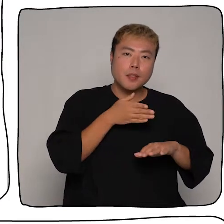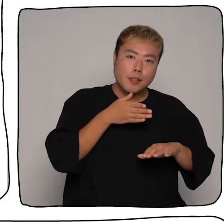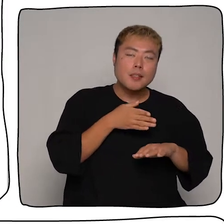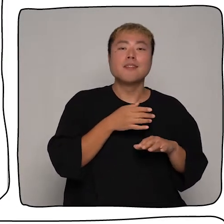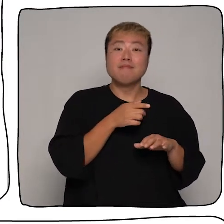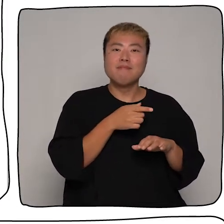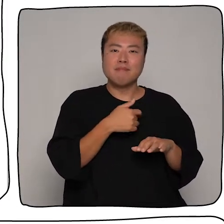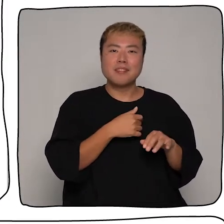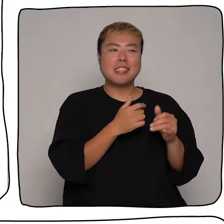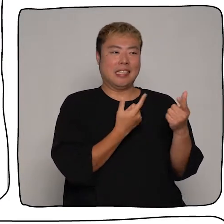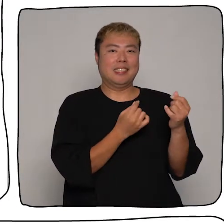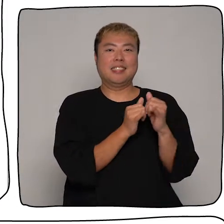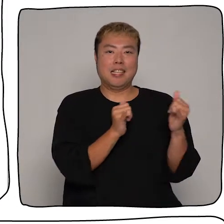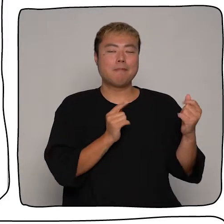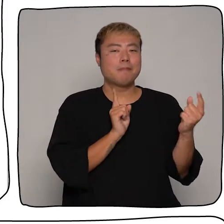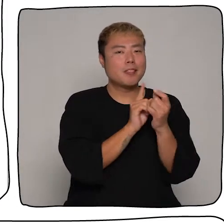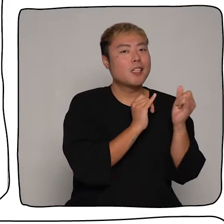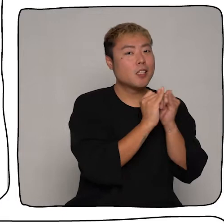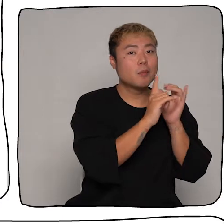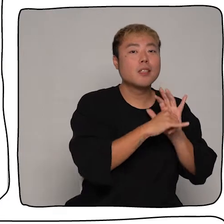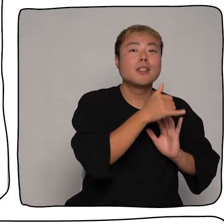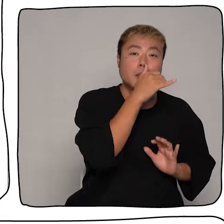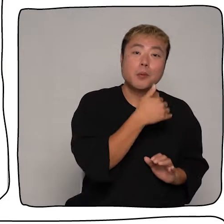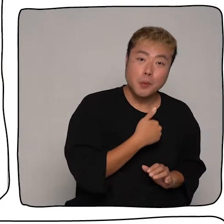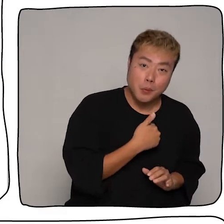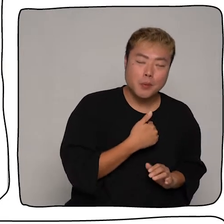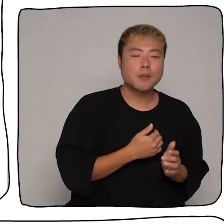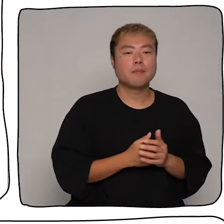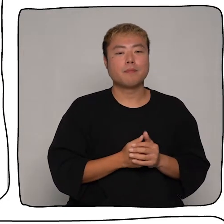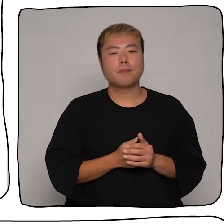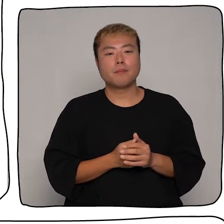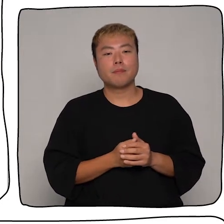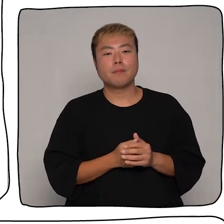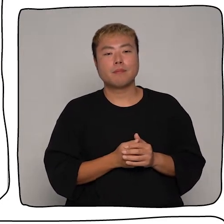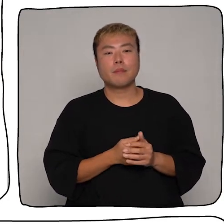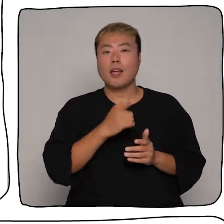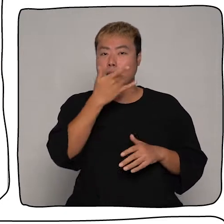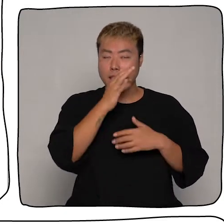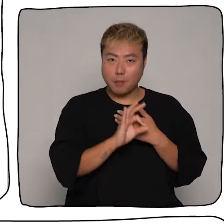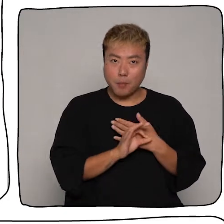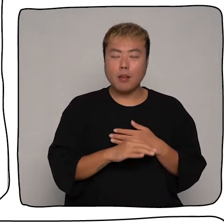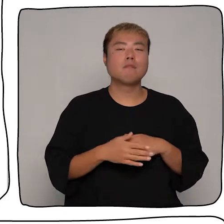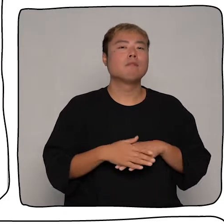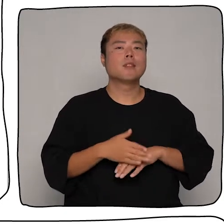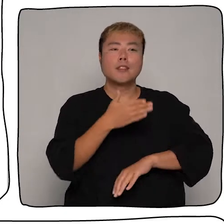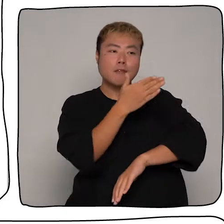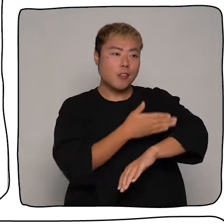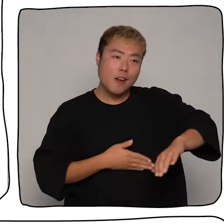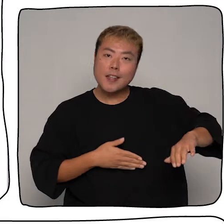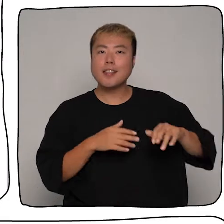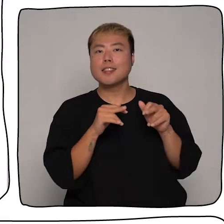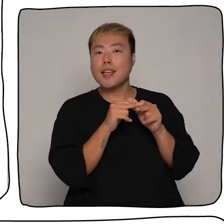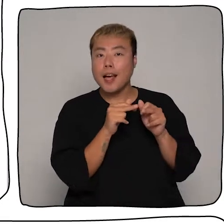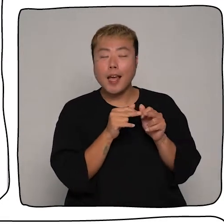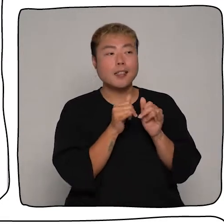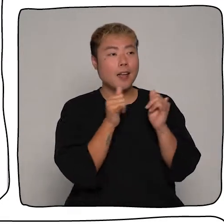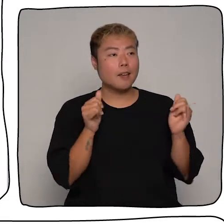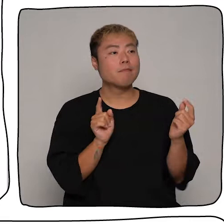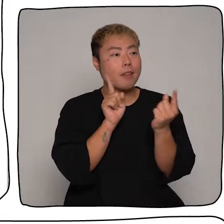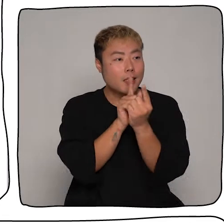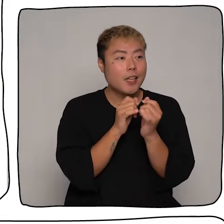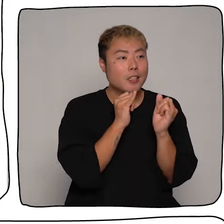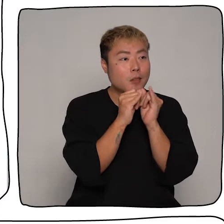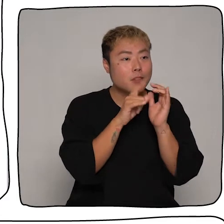people who stutter like me, and sometimes I make interview with